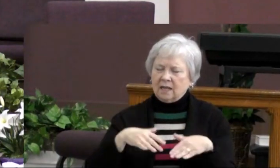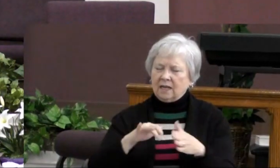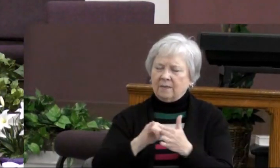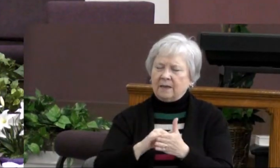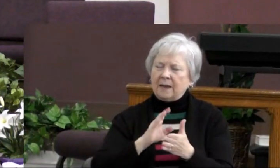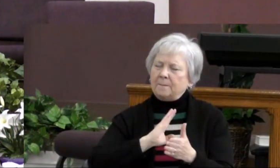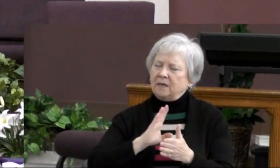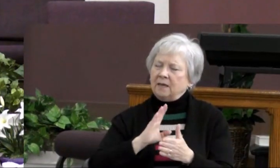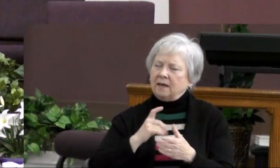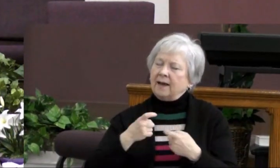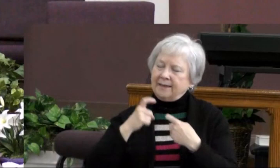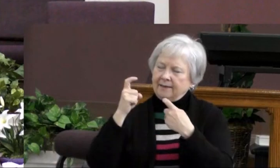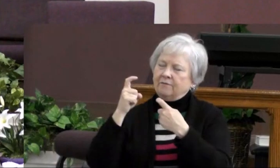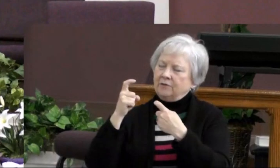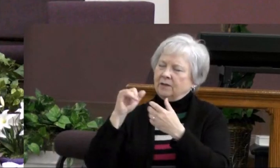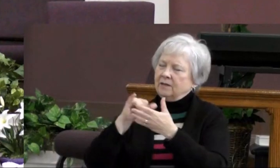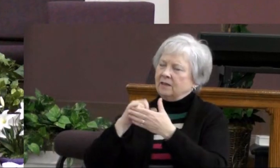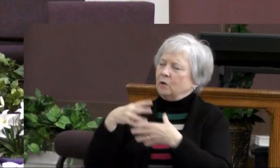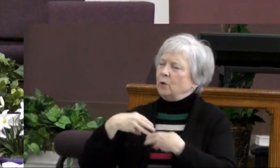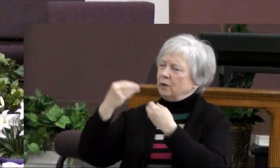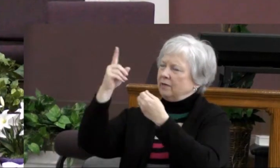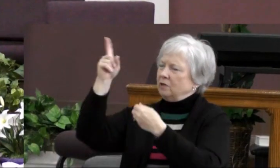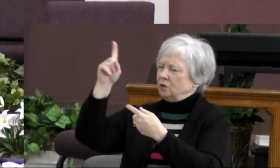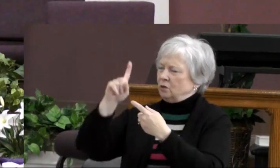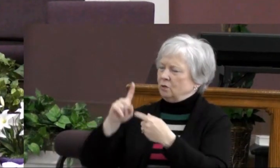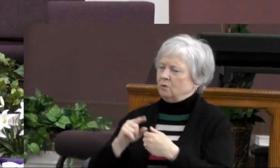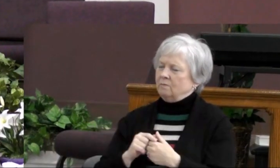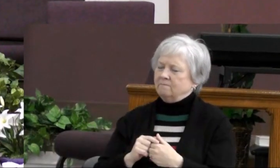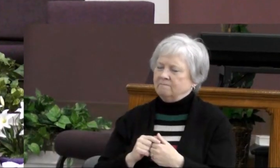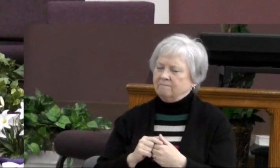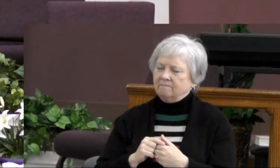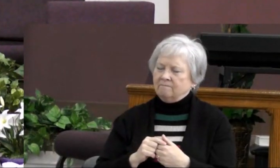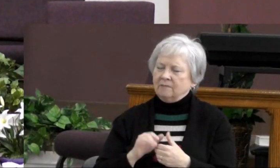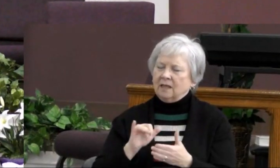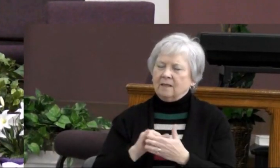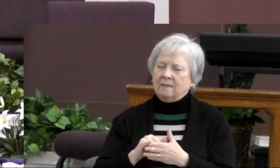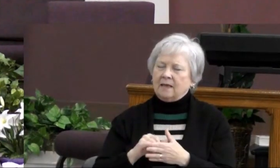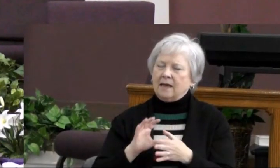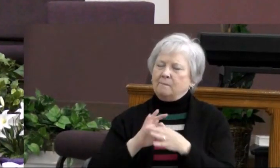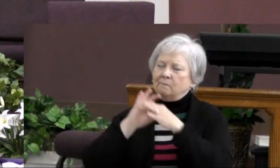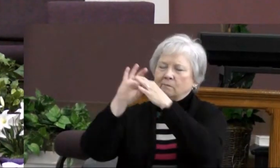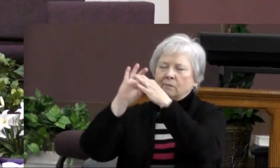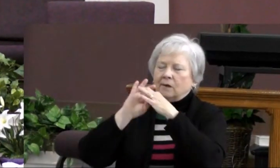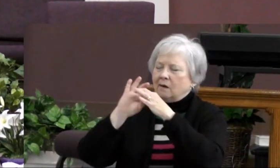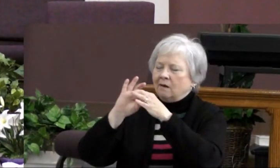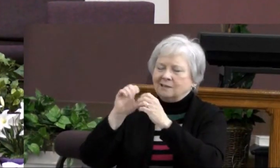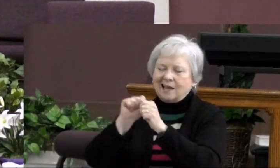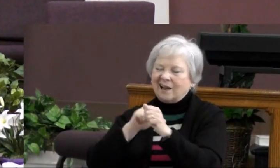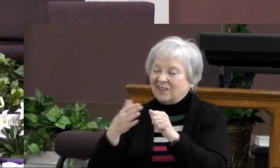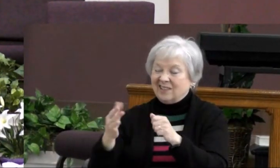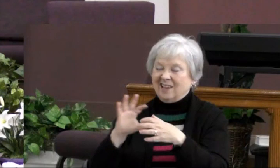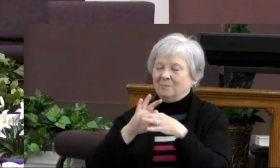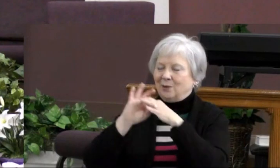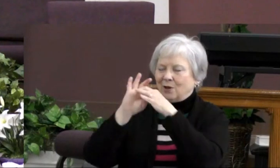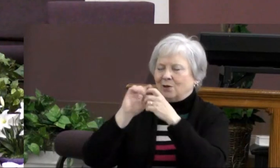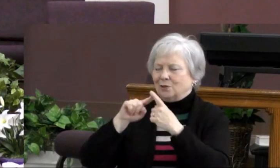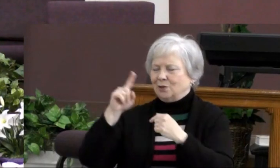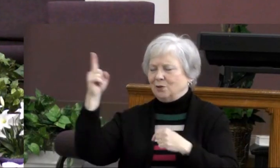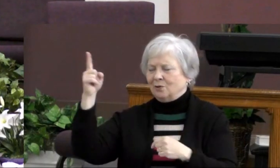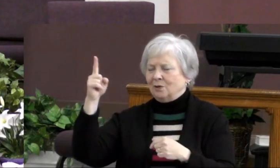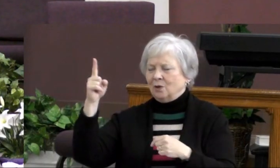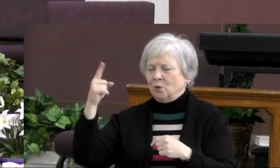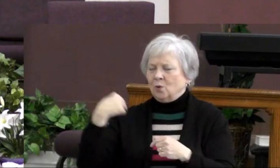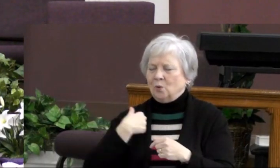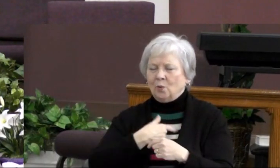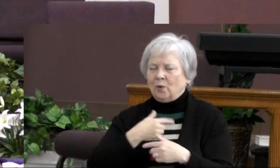just a gift that we're giving back to you, Father, that we know it all belongs to you. We just give back a